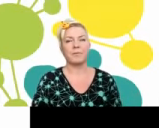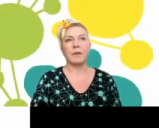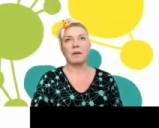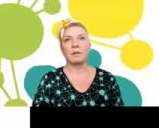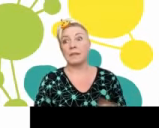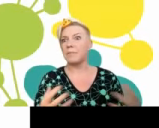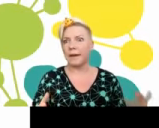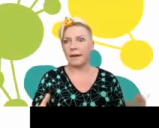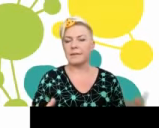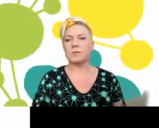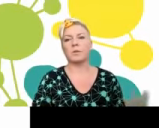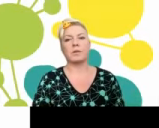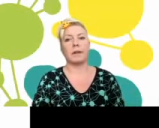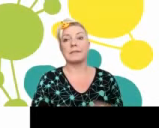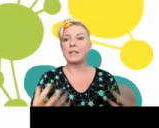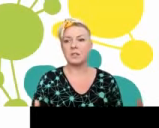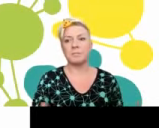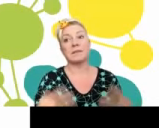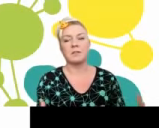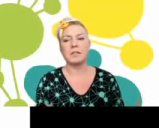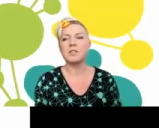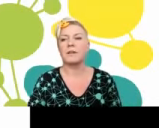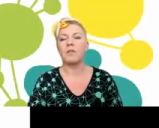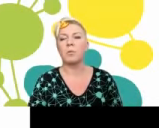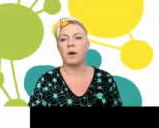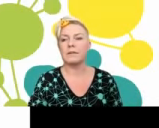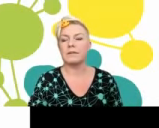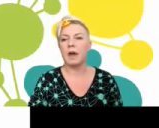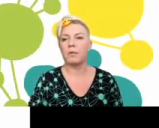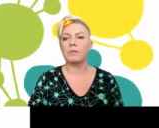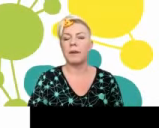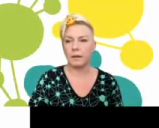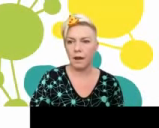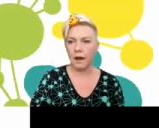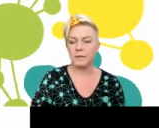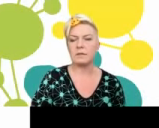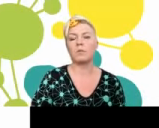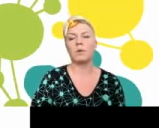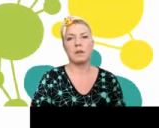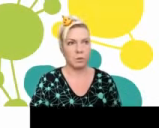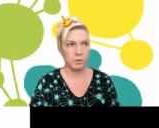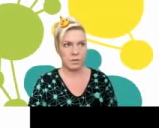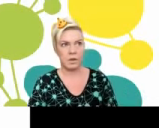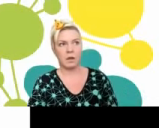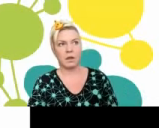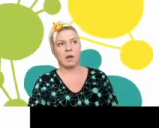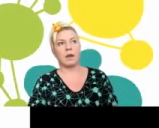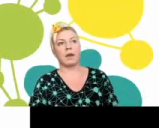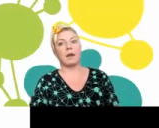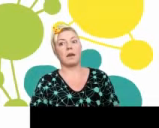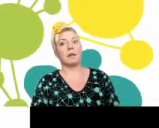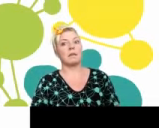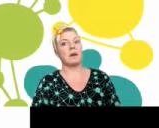it's like a database or like a mental dictionary of words that we recognize and that we use.